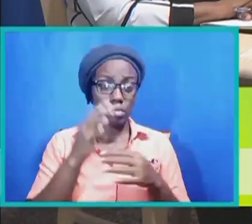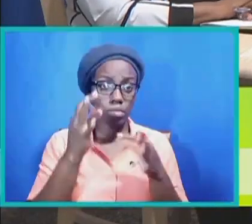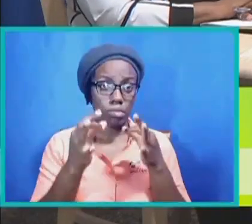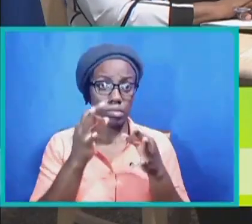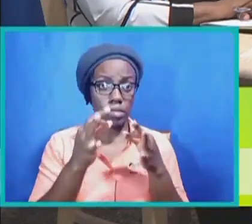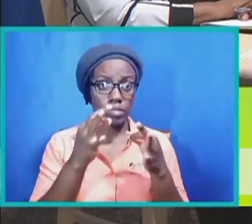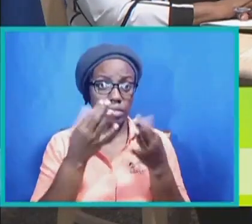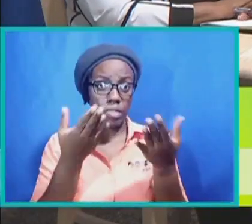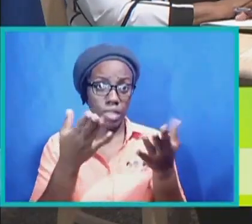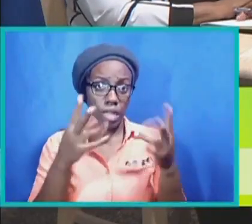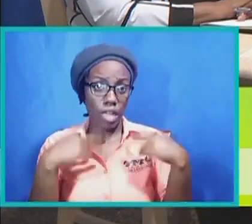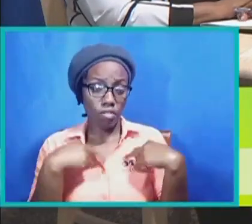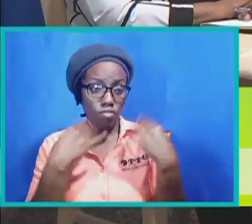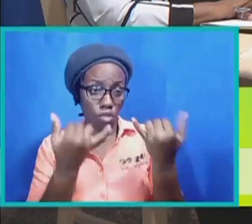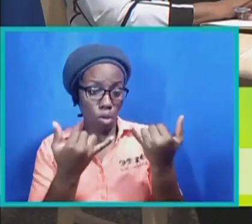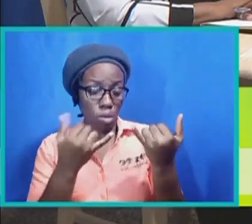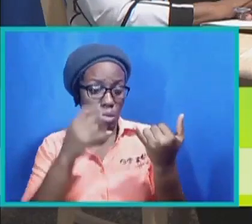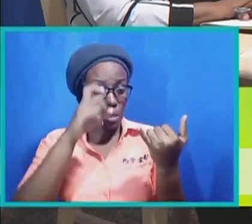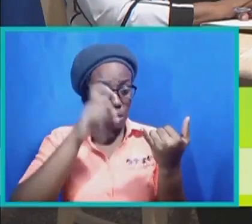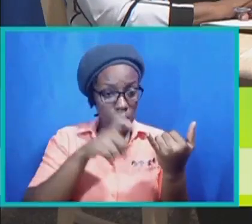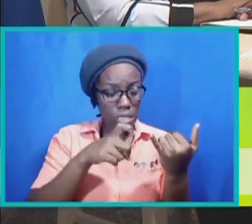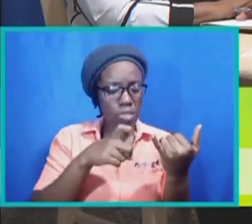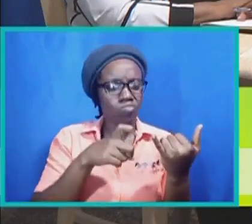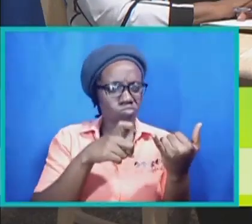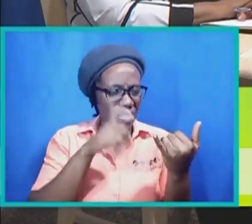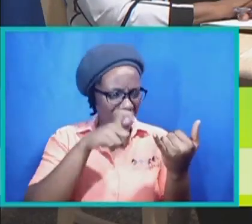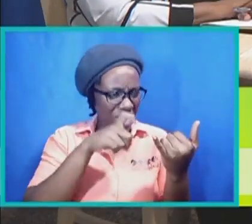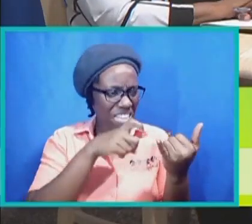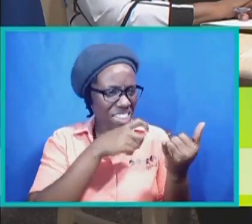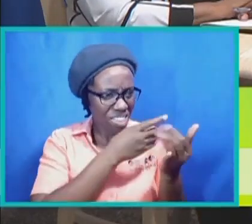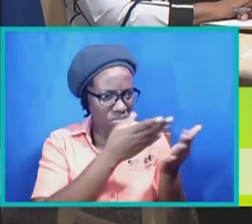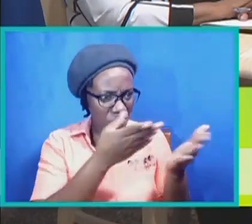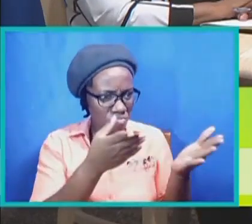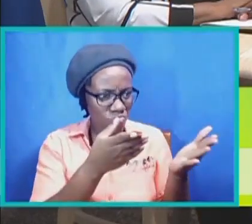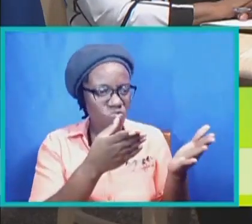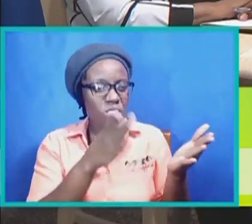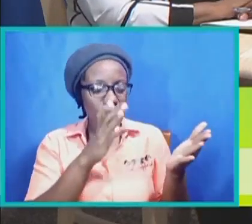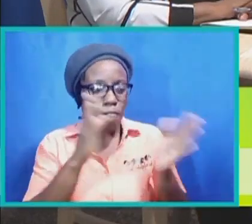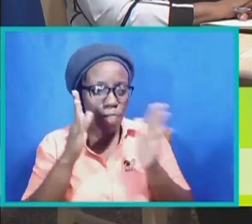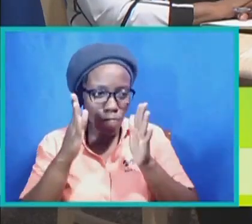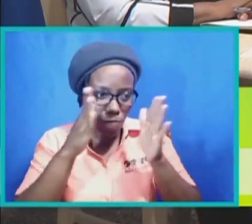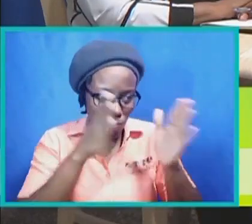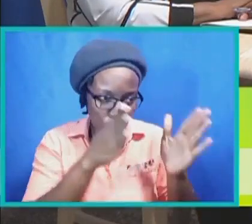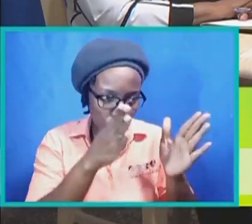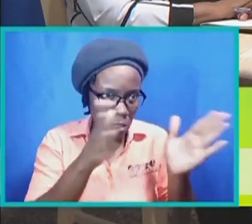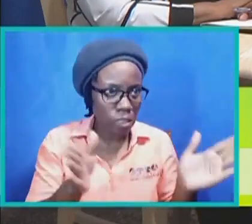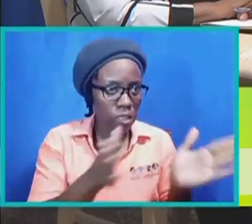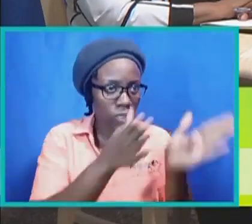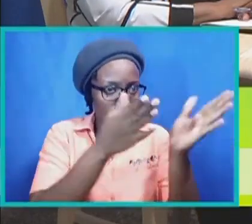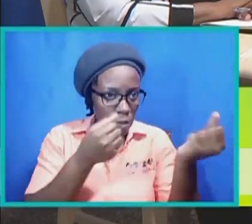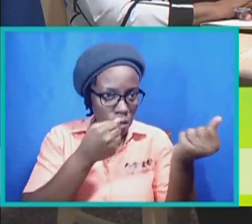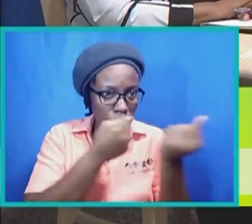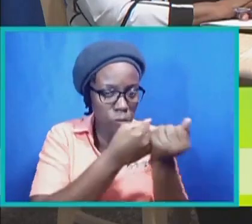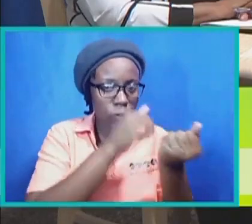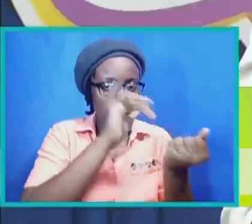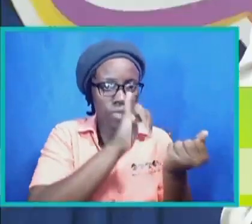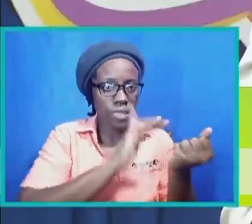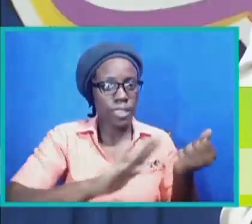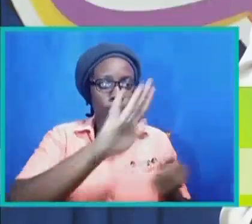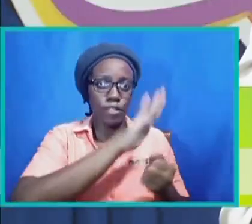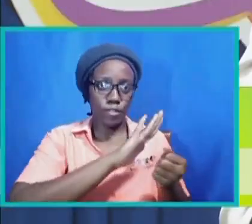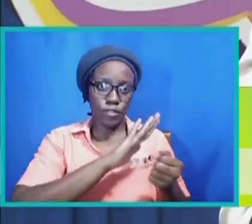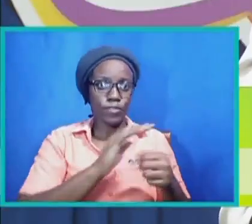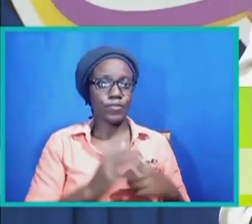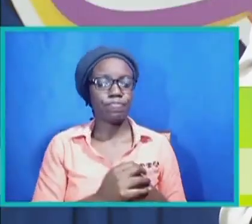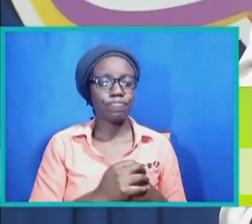is what you need. Let us work on filling that gap, as opposed to saying we're punishing you because you don't know, because time has passed.